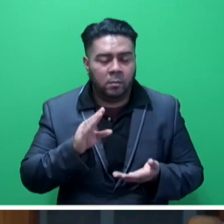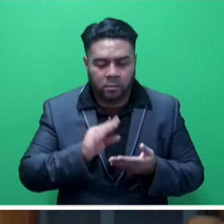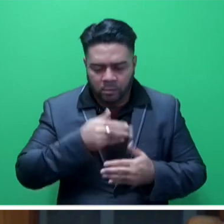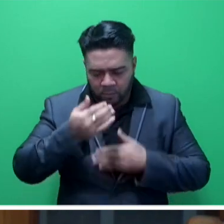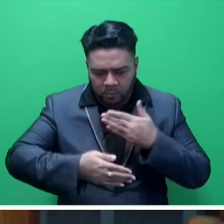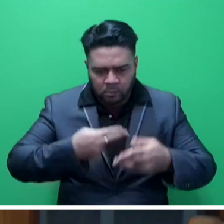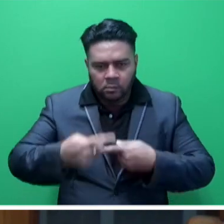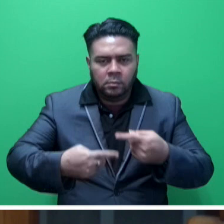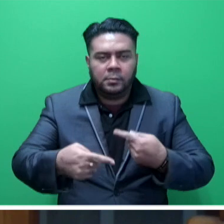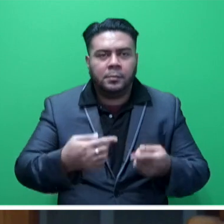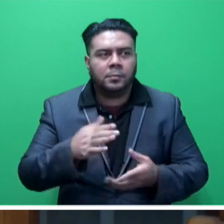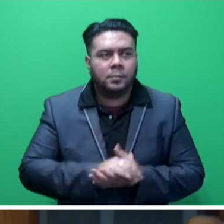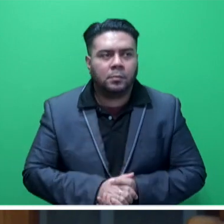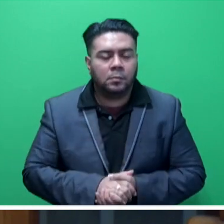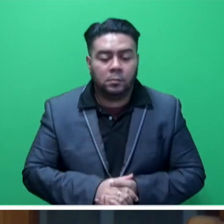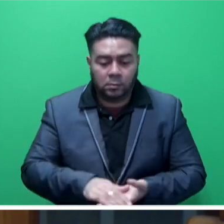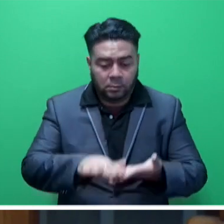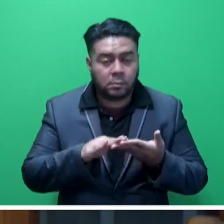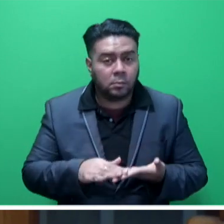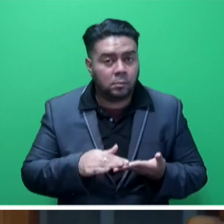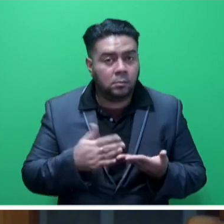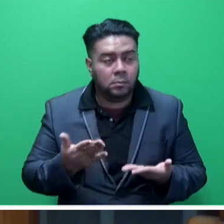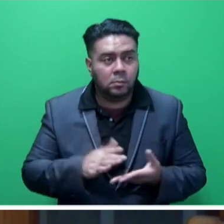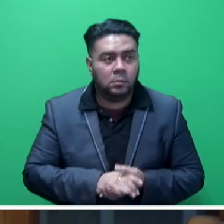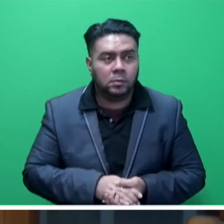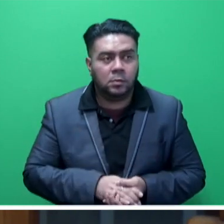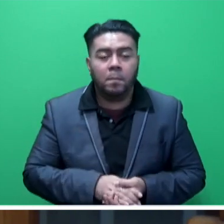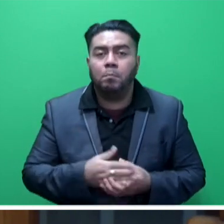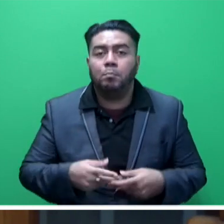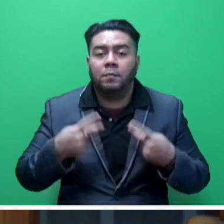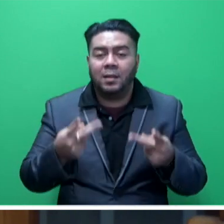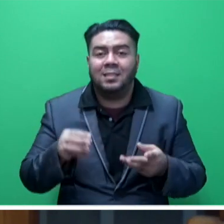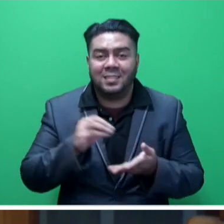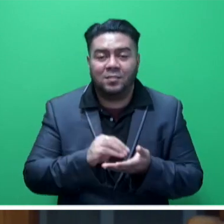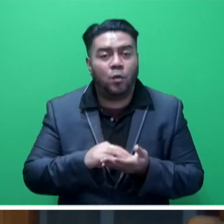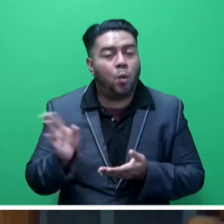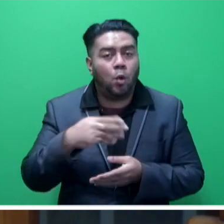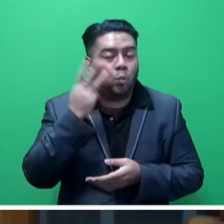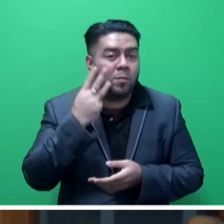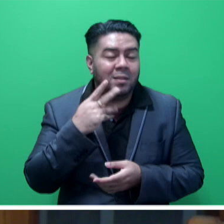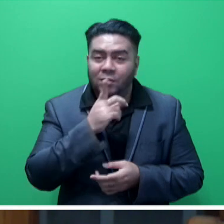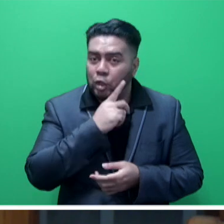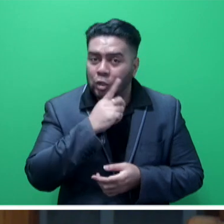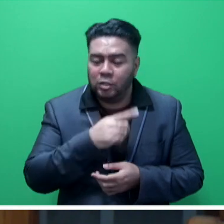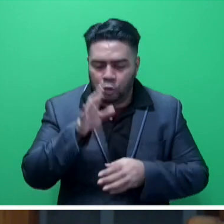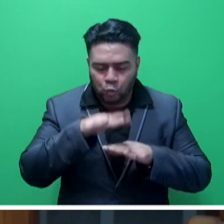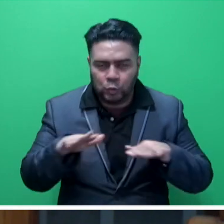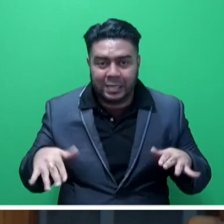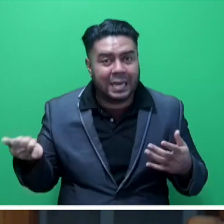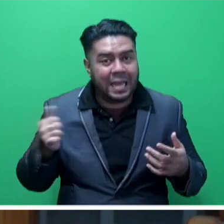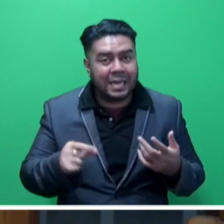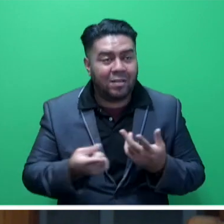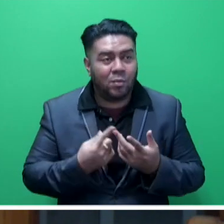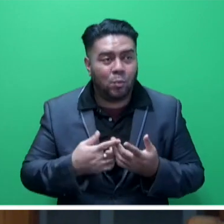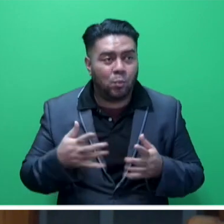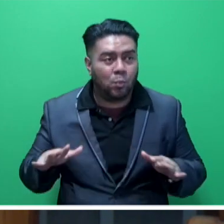continued since then. The helpline, Mr. Speaker, provides services for all women and girls, and like I said, children and anyone with